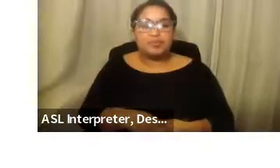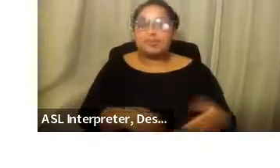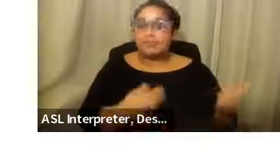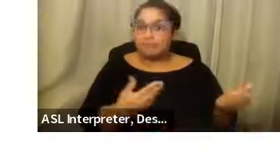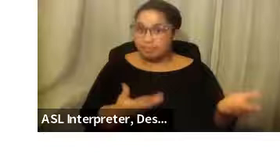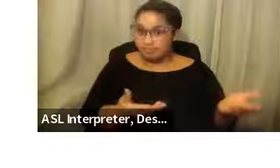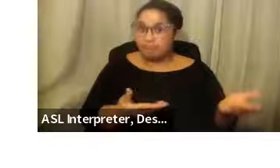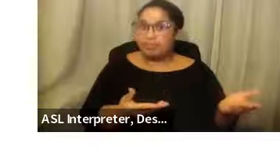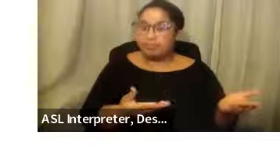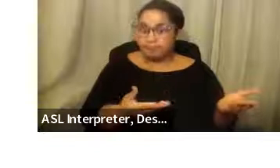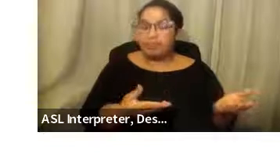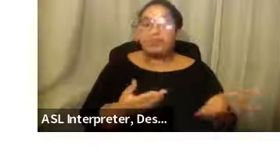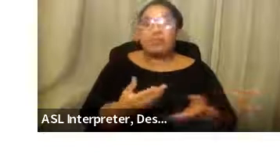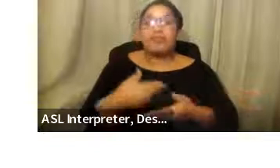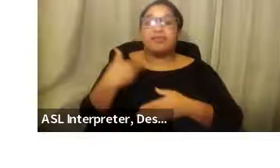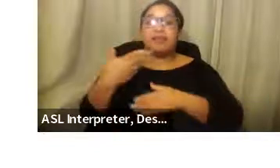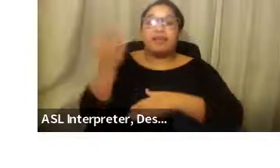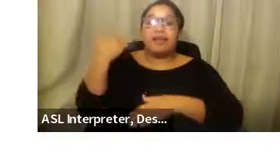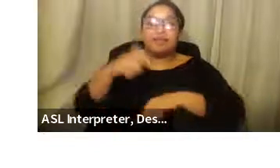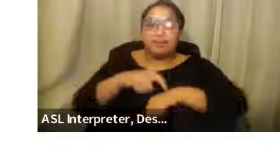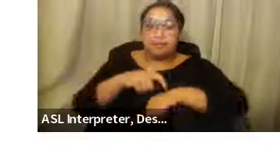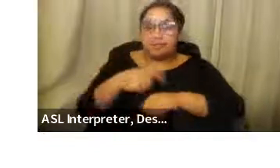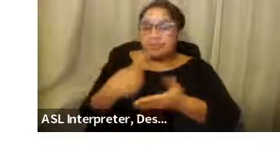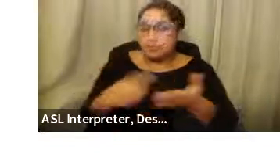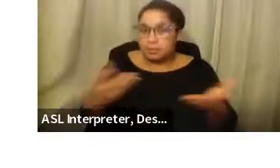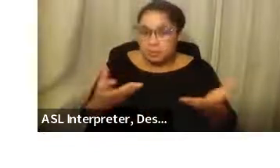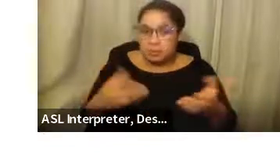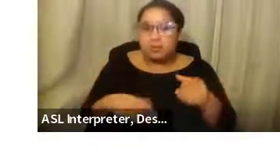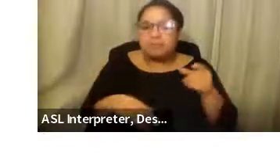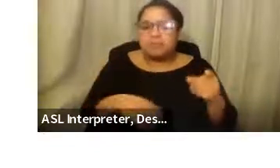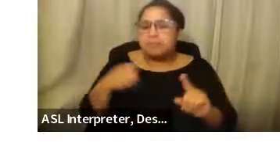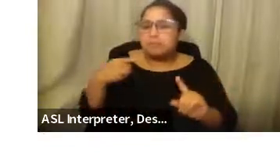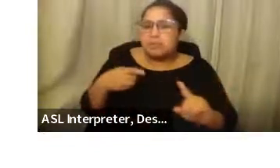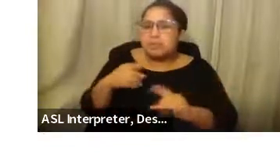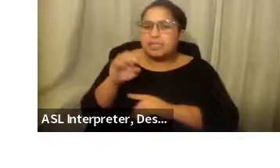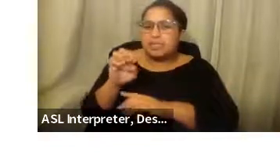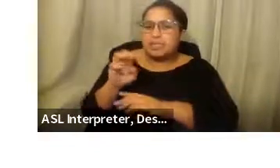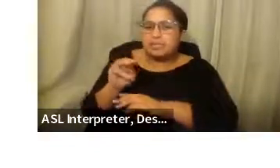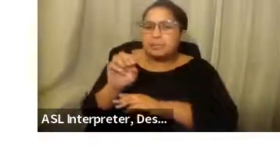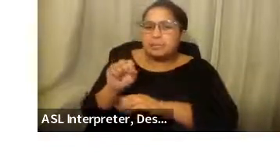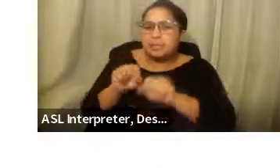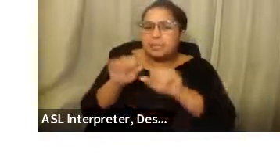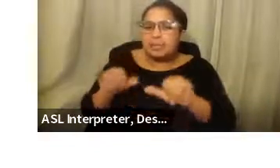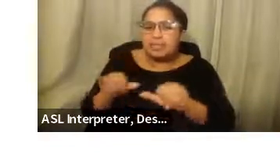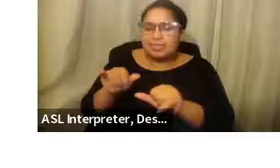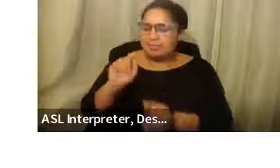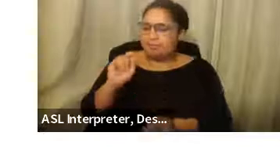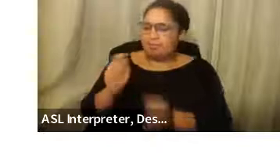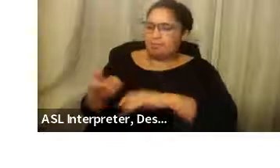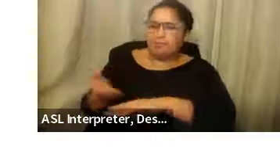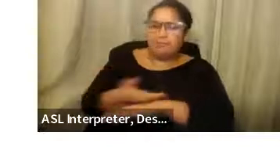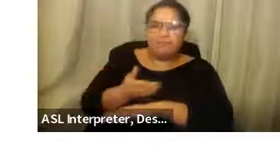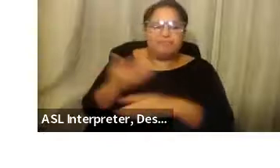Okay, so we spoke last time about what the purpose of the EMS system redesign